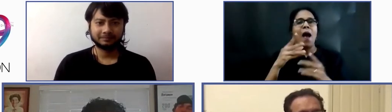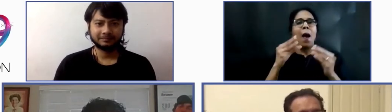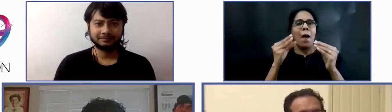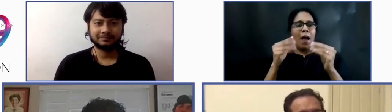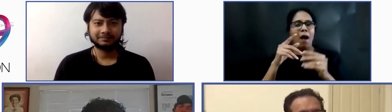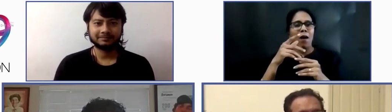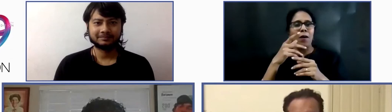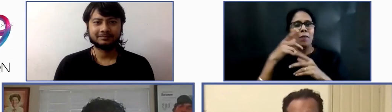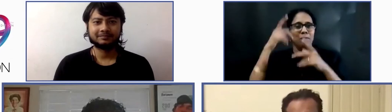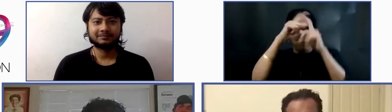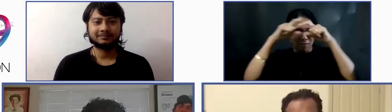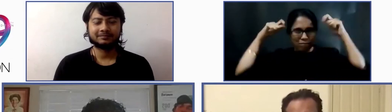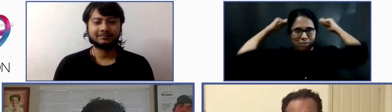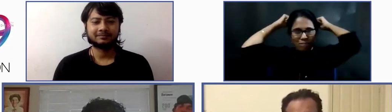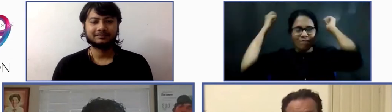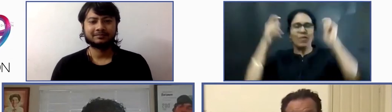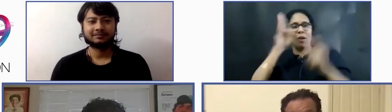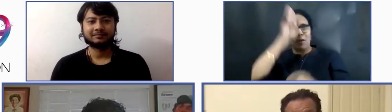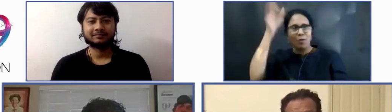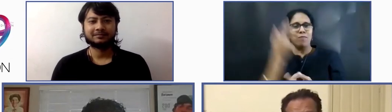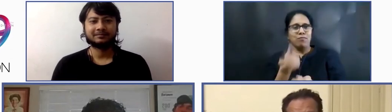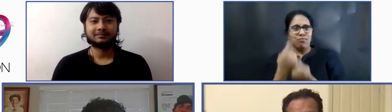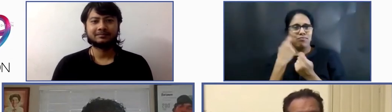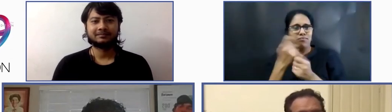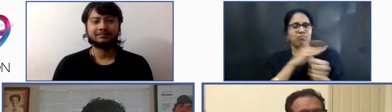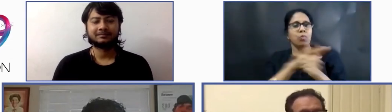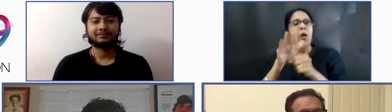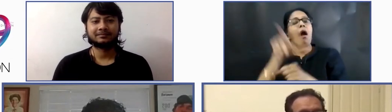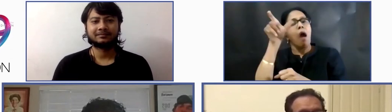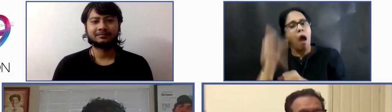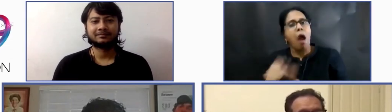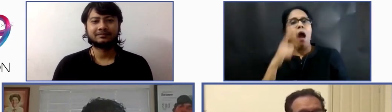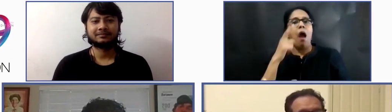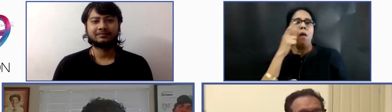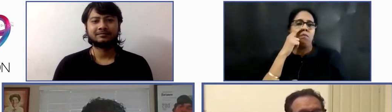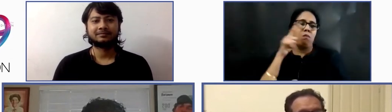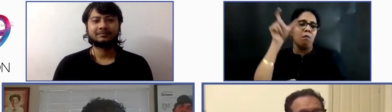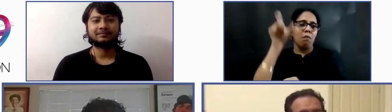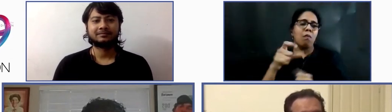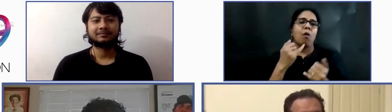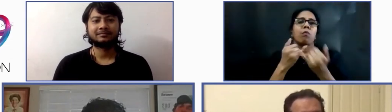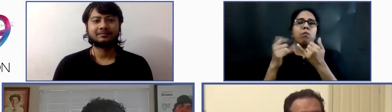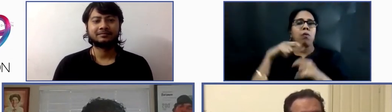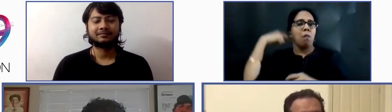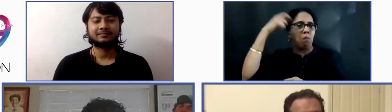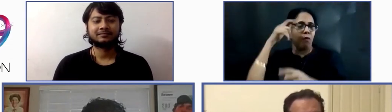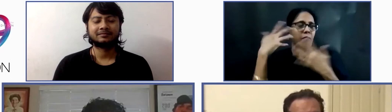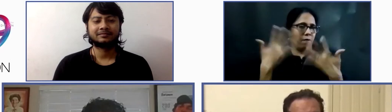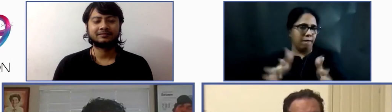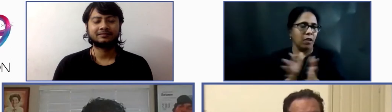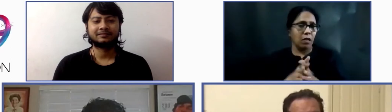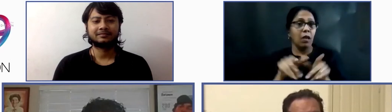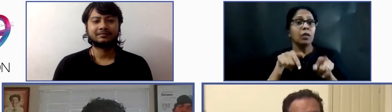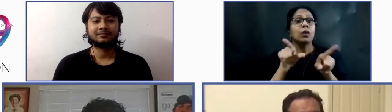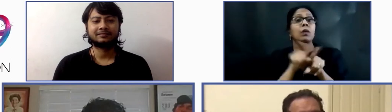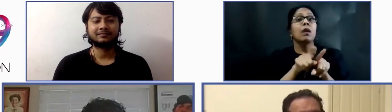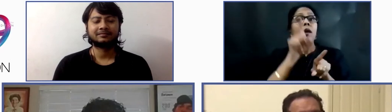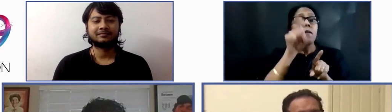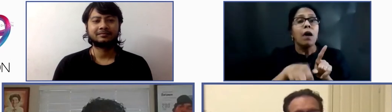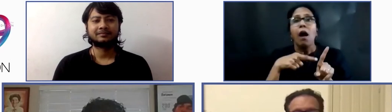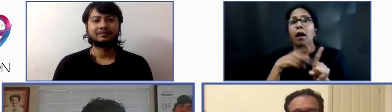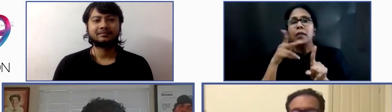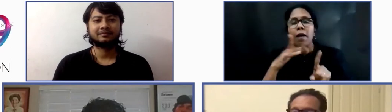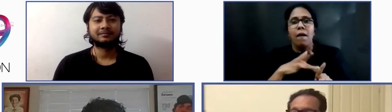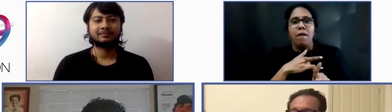somebody wanted me to do a director statement. So I said, I better see it again. And I came out and that made it my most personal